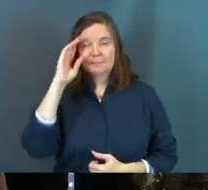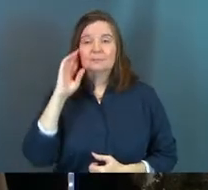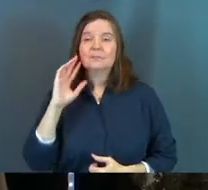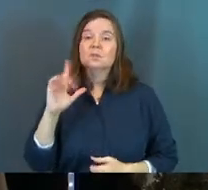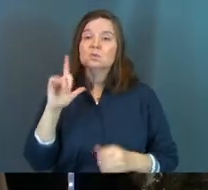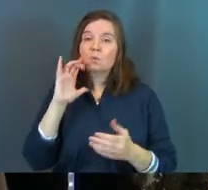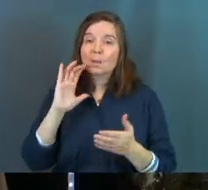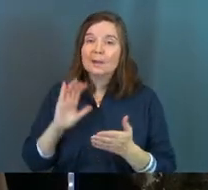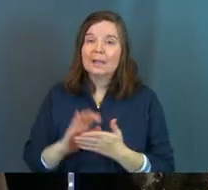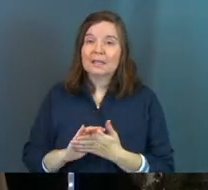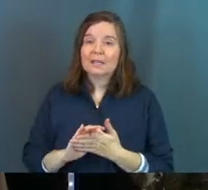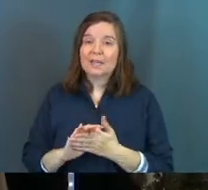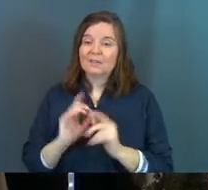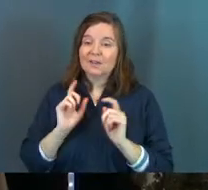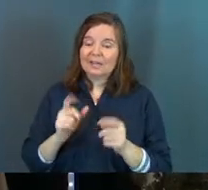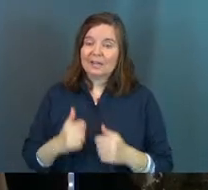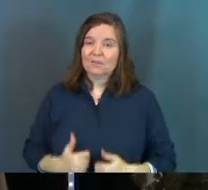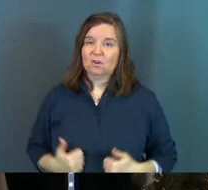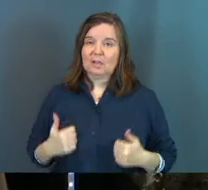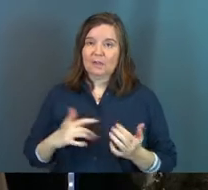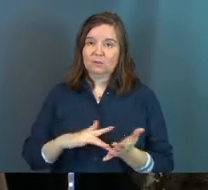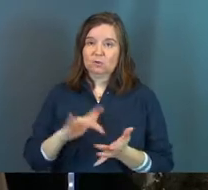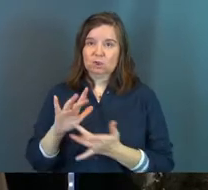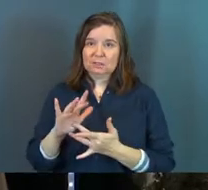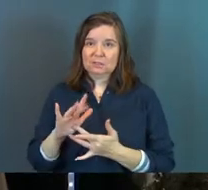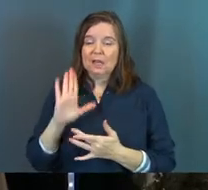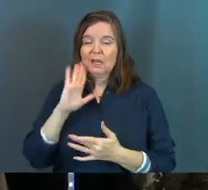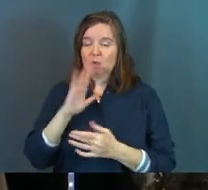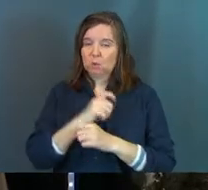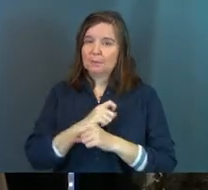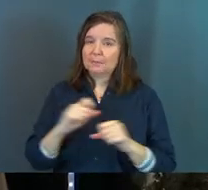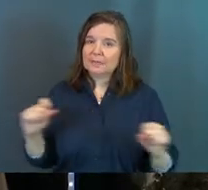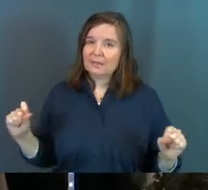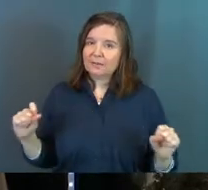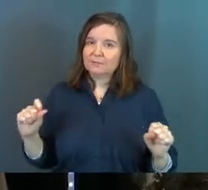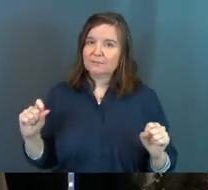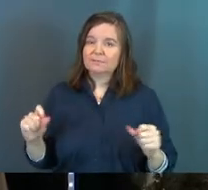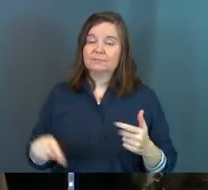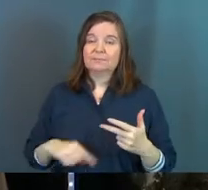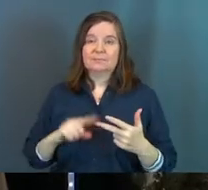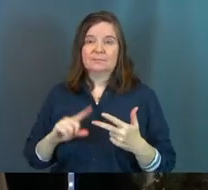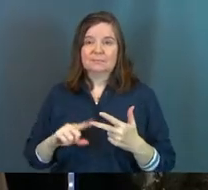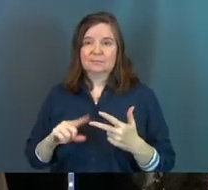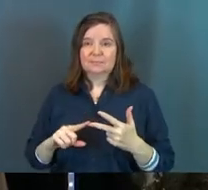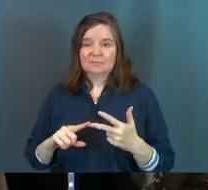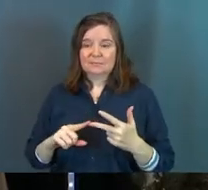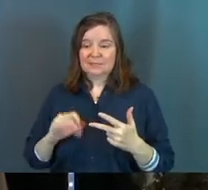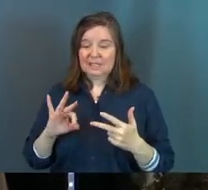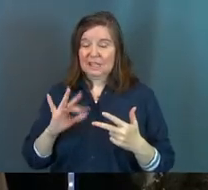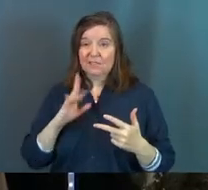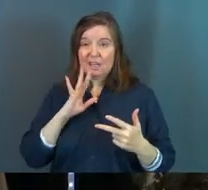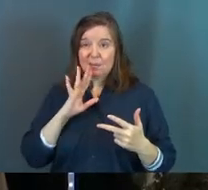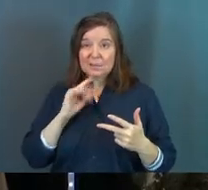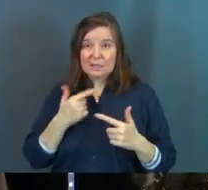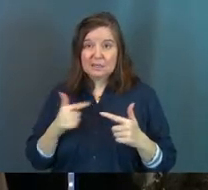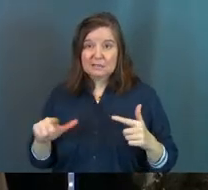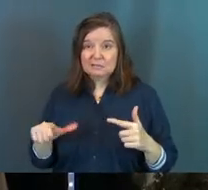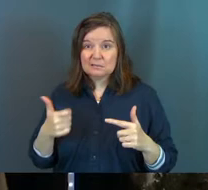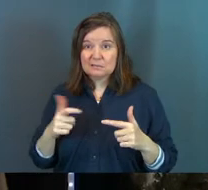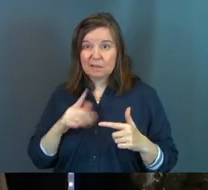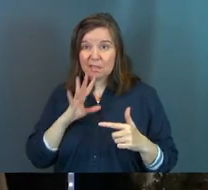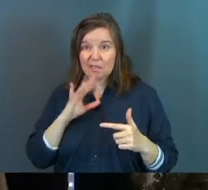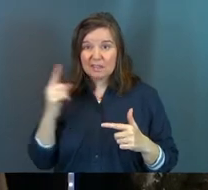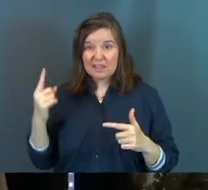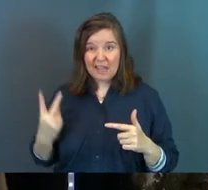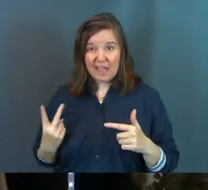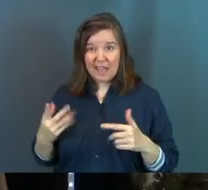So believe and give your life to Jesus, and you'll be saved. Next one, if I don't speak in tongues, am I a halfway Christian?